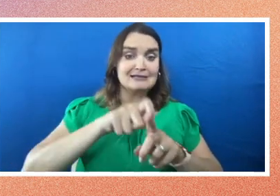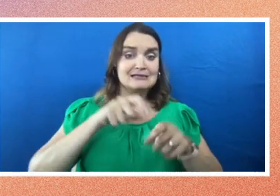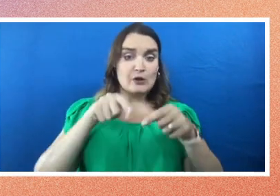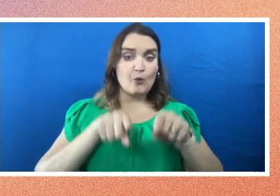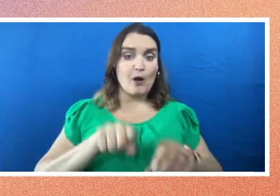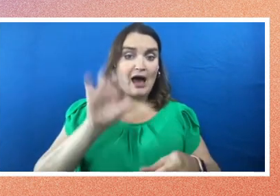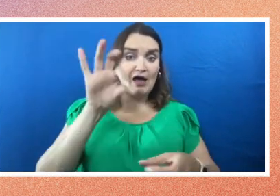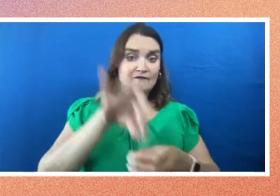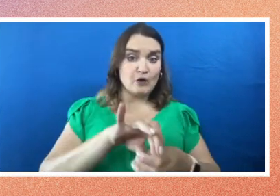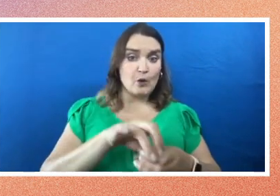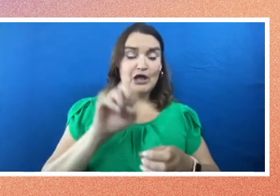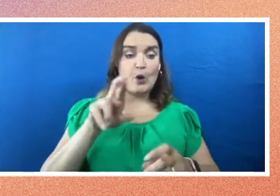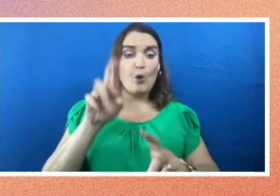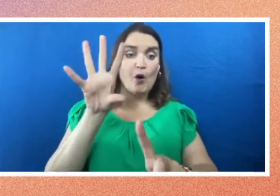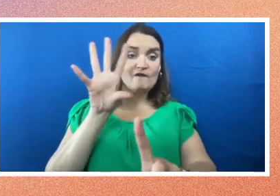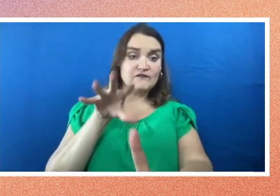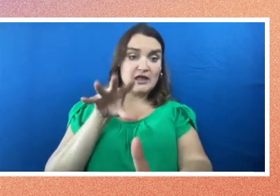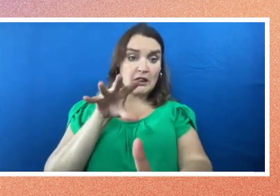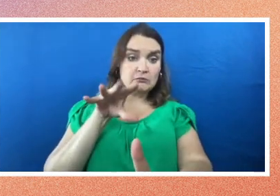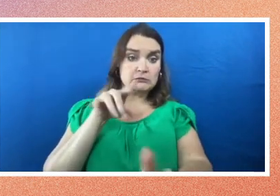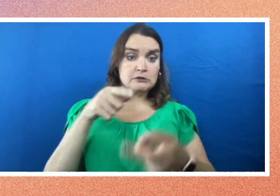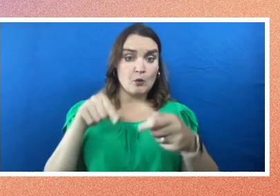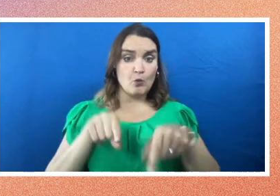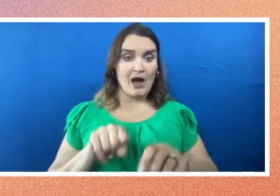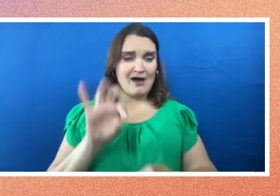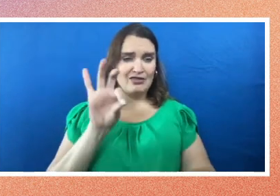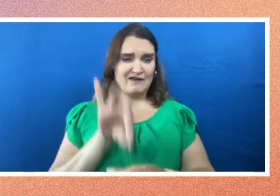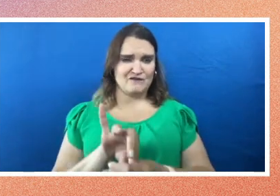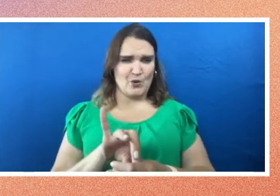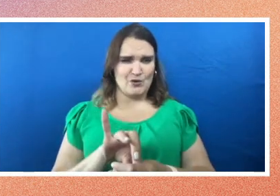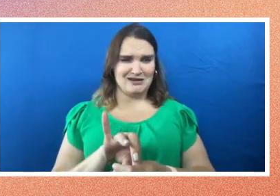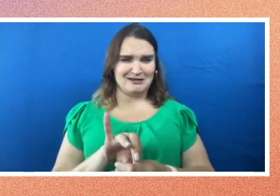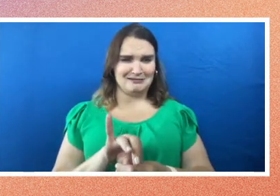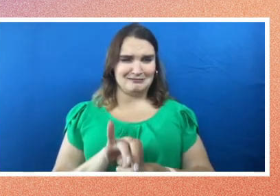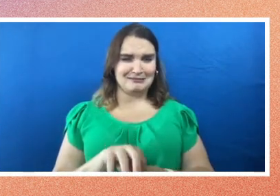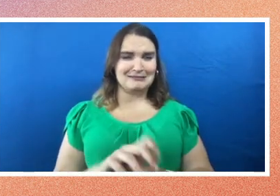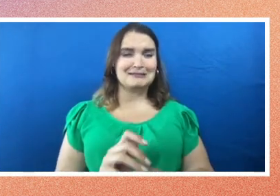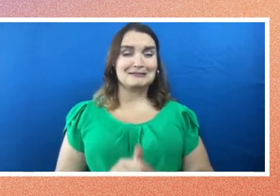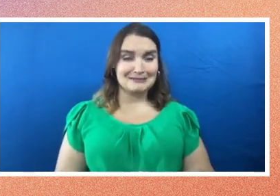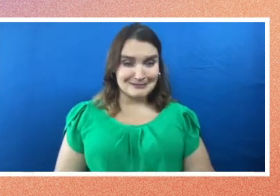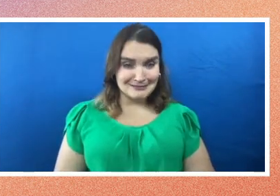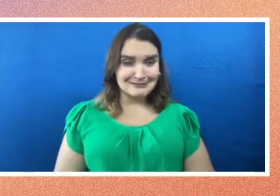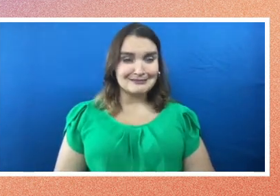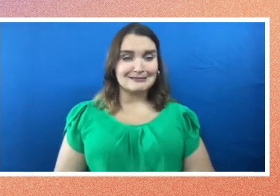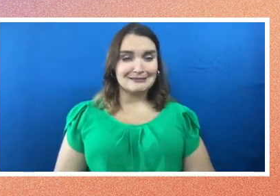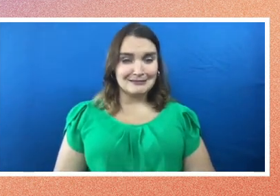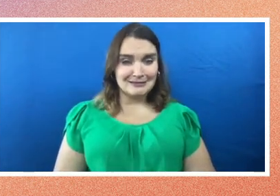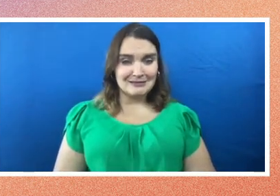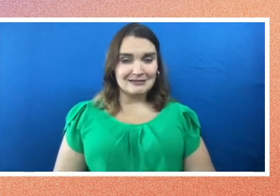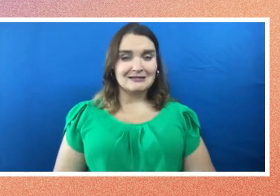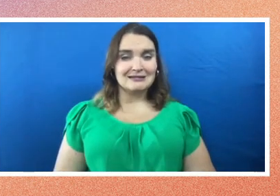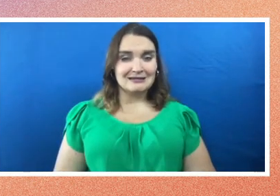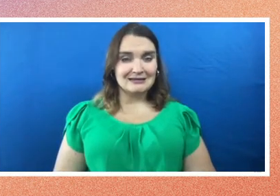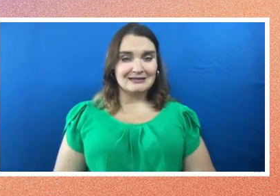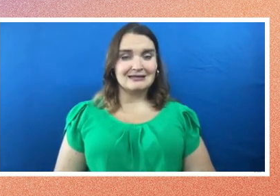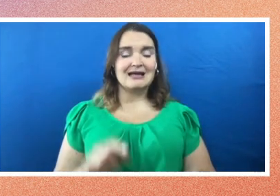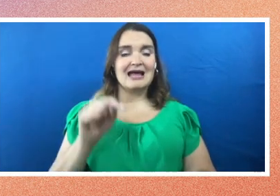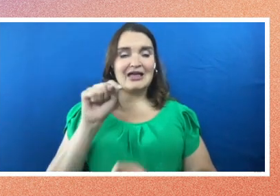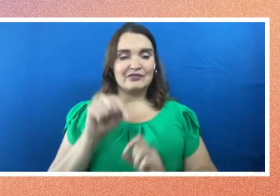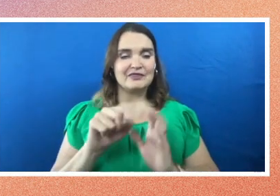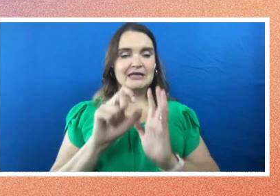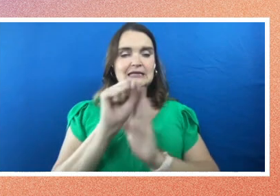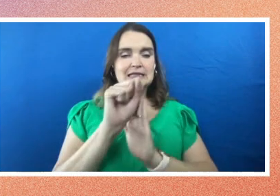they cast their vote. Yes, the ghosts of this state's